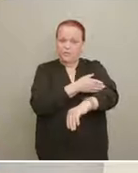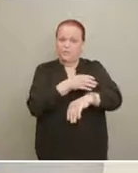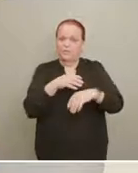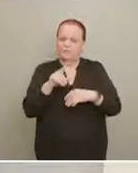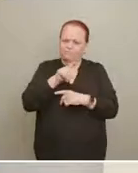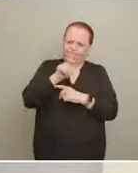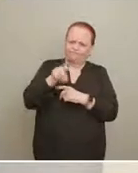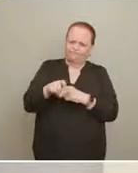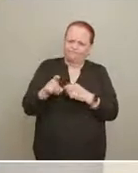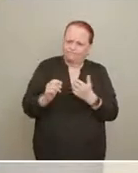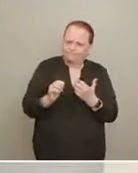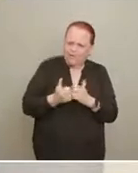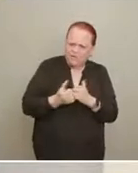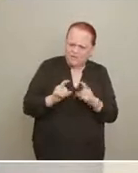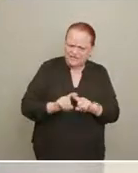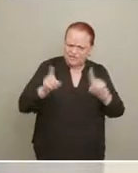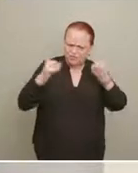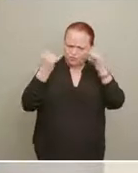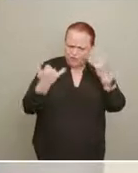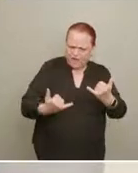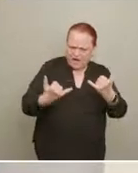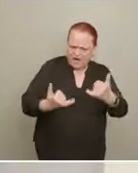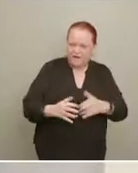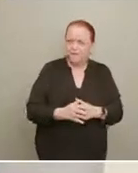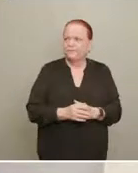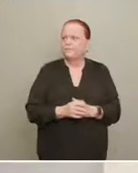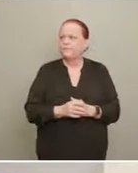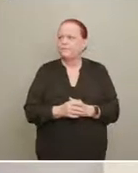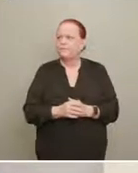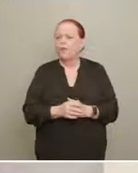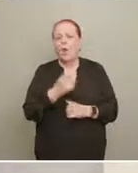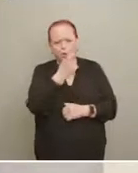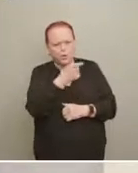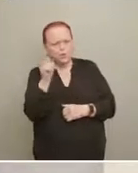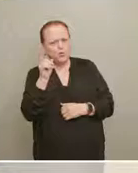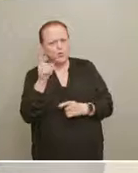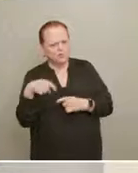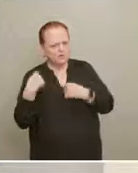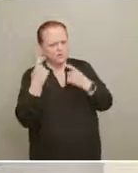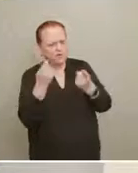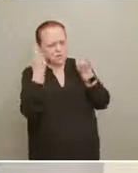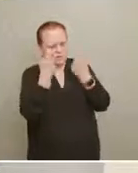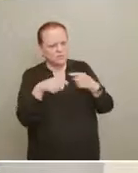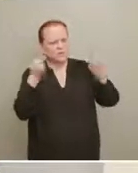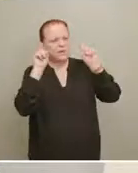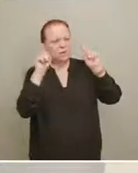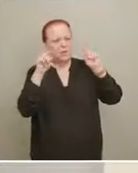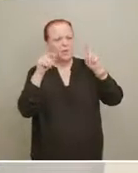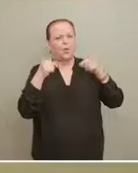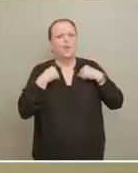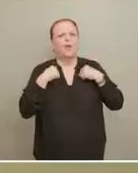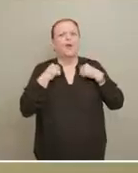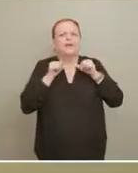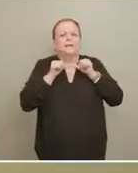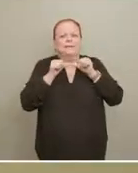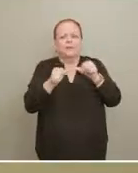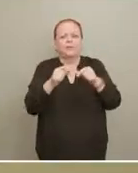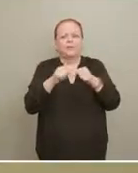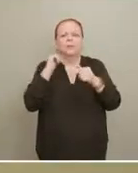today? Yeah, I think what Be Well has succeeded in so far, and we continue to evolve together,